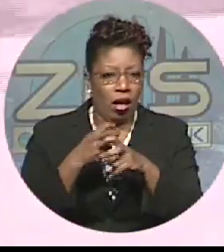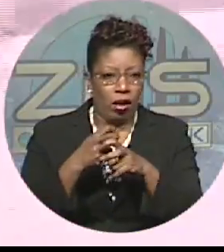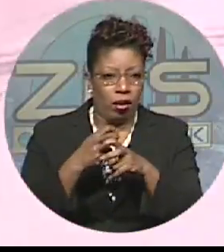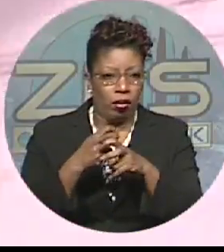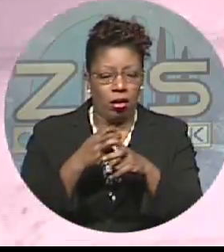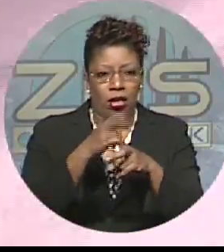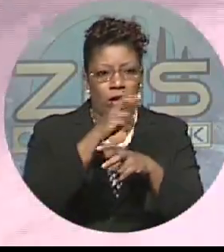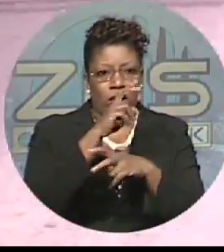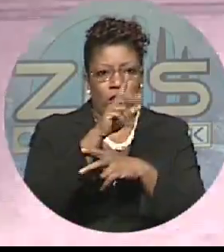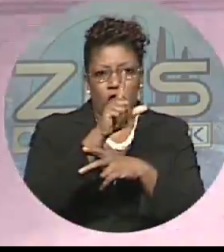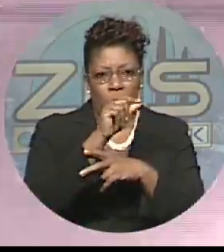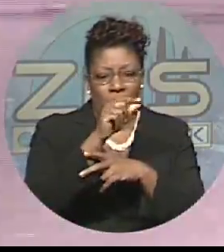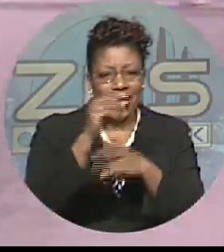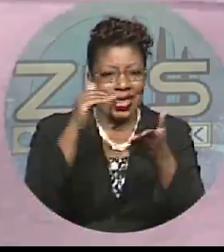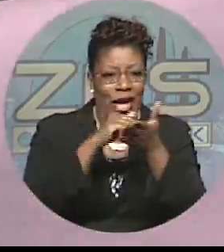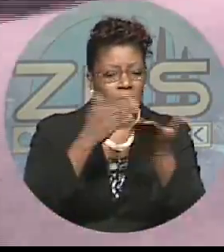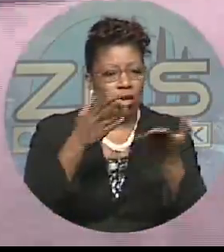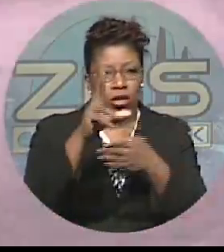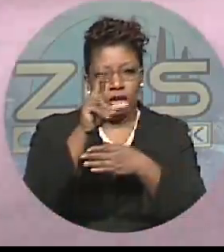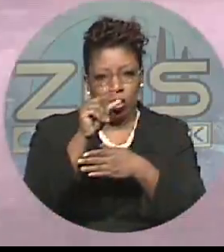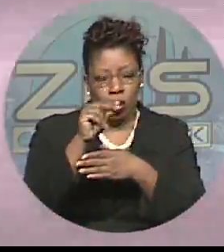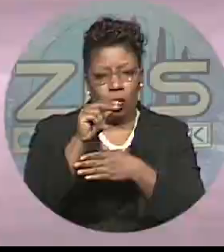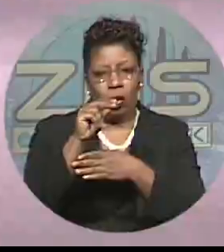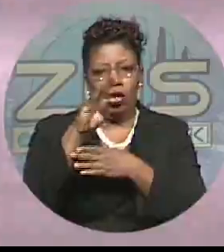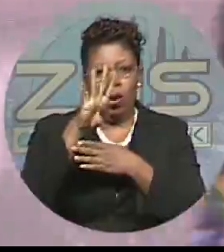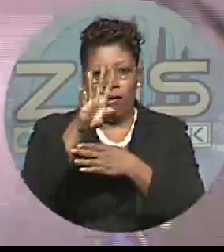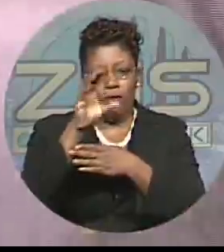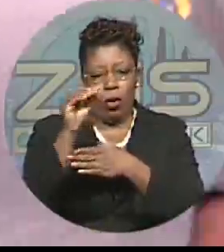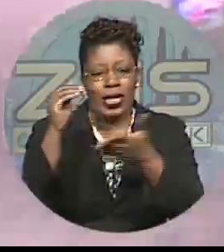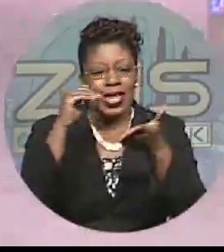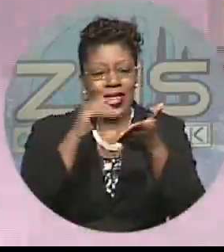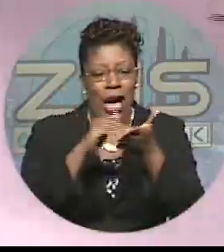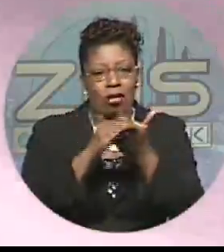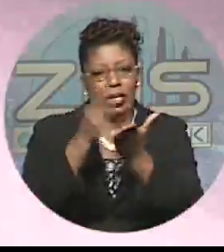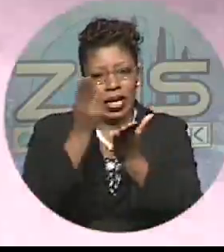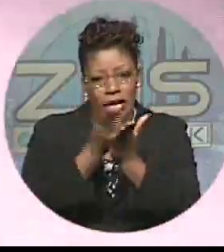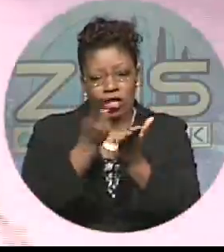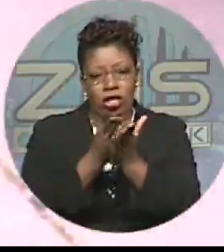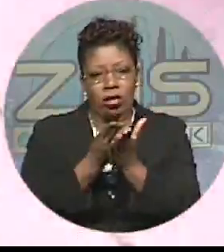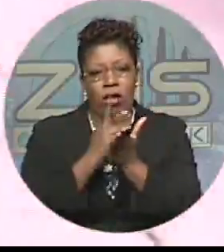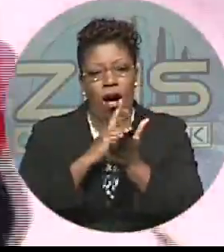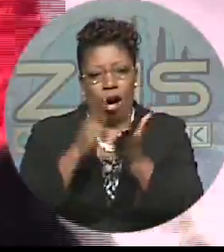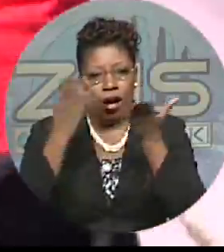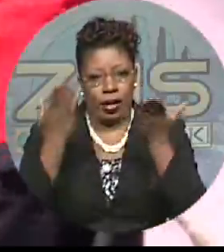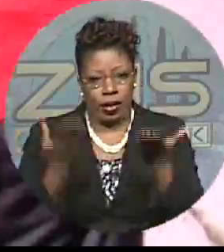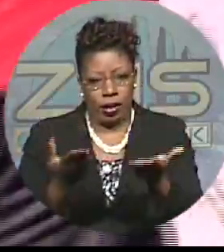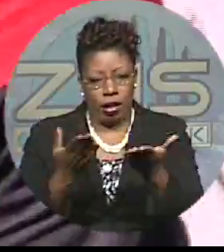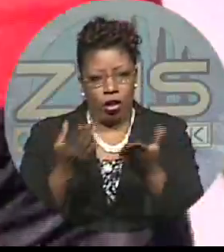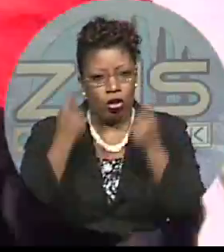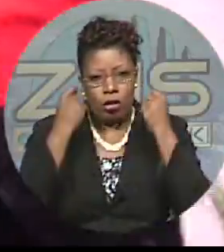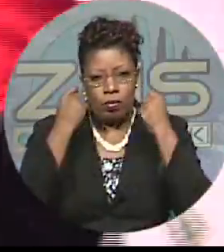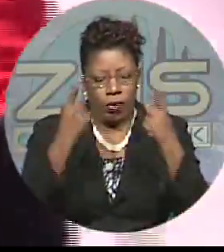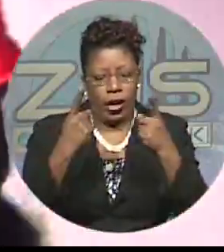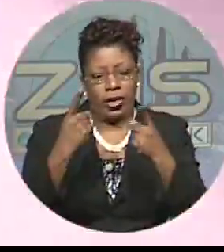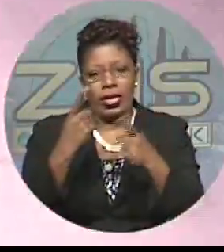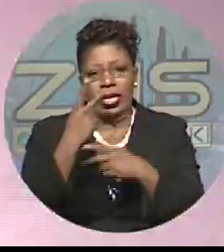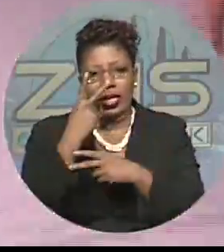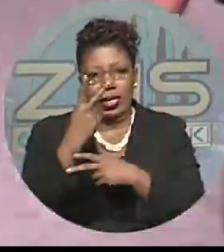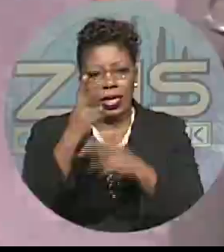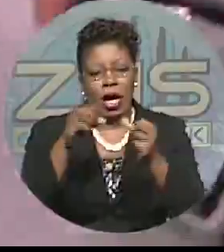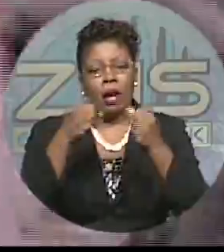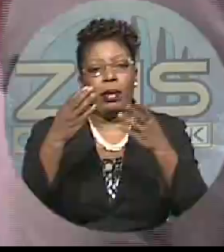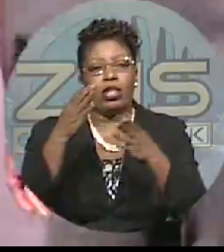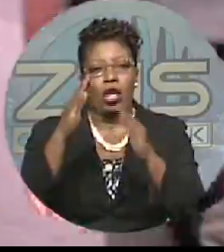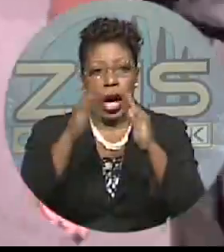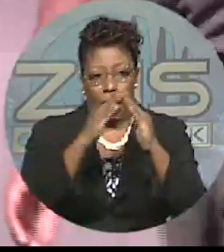yeah? Over 40,000 Haitians are here. I could carry you through here and you'd be surprised to see them out of the house. And the illegals in back here.